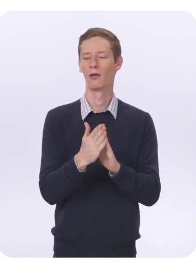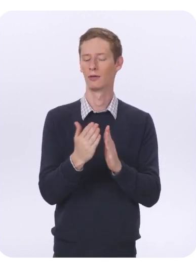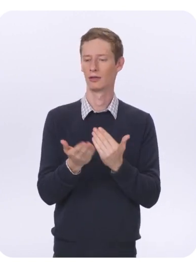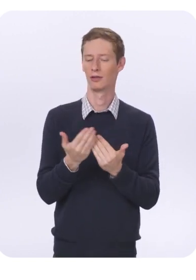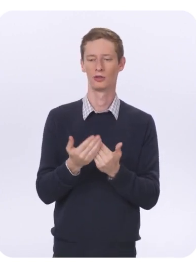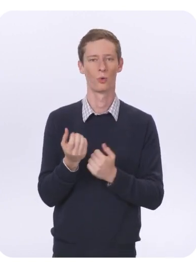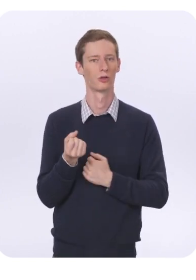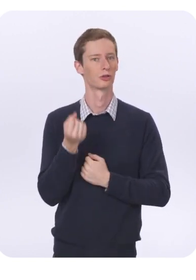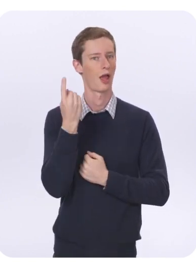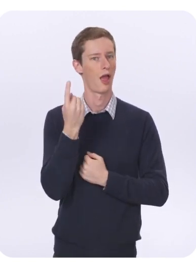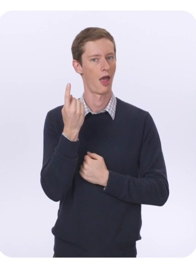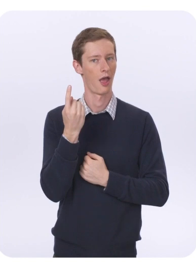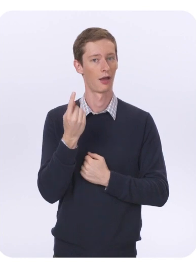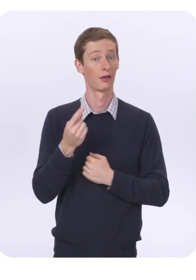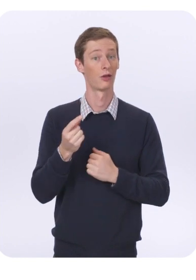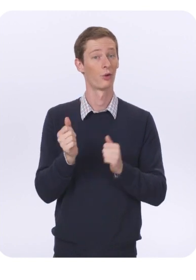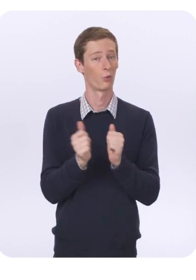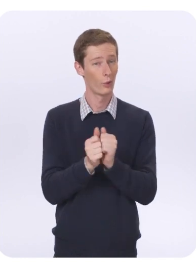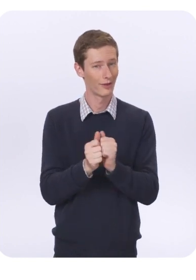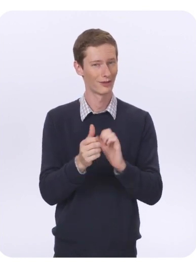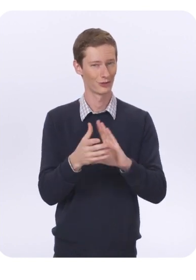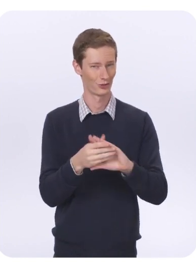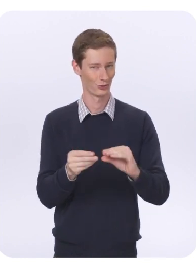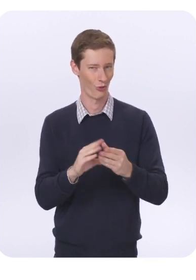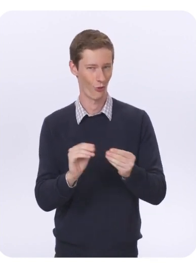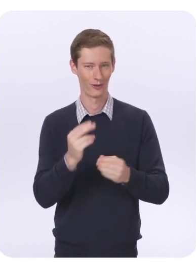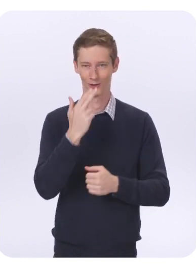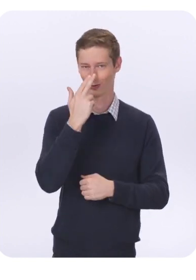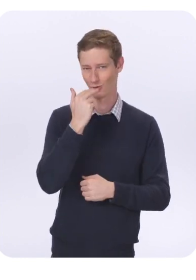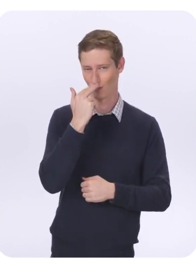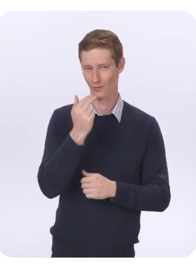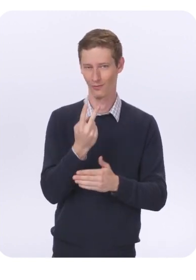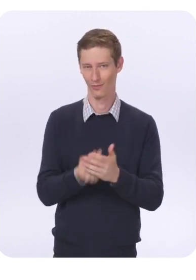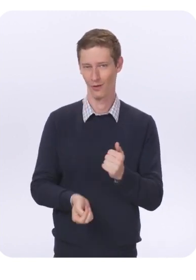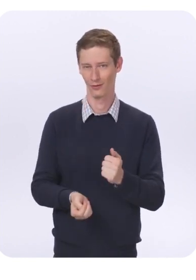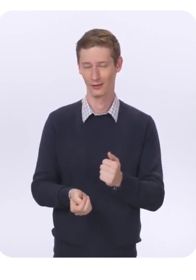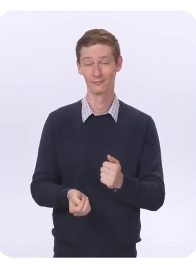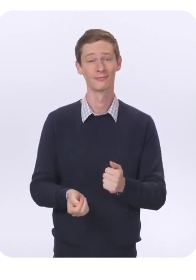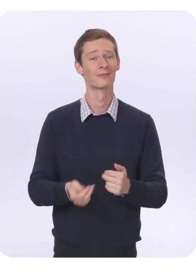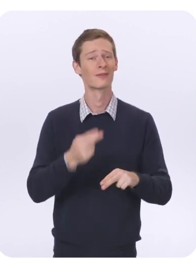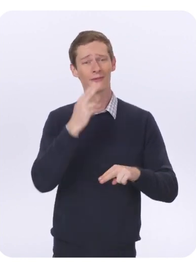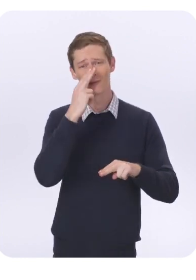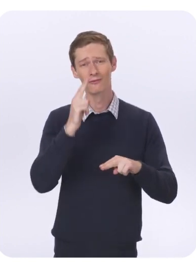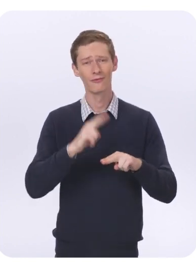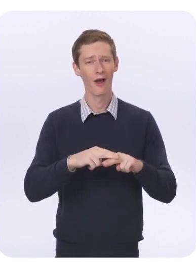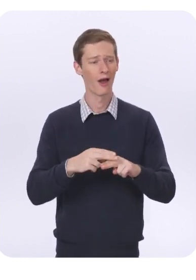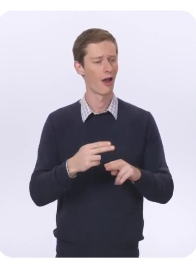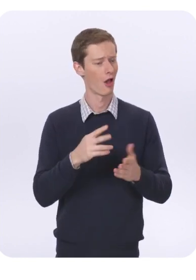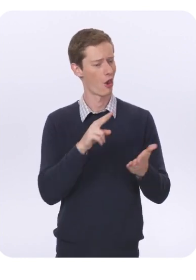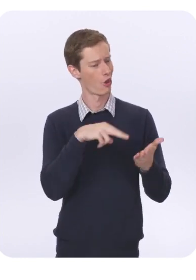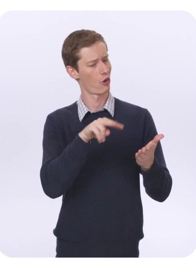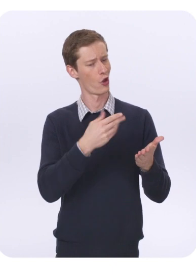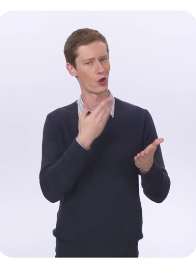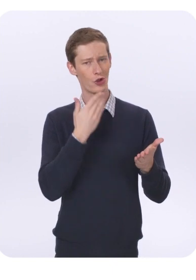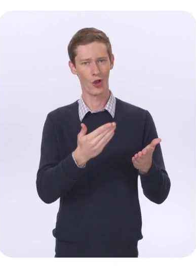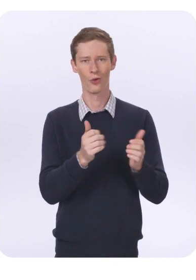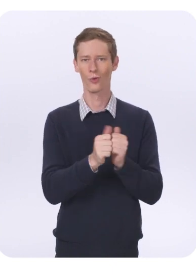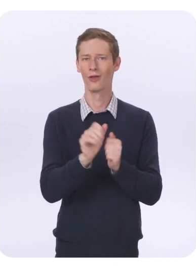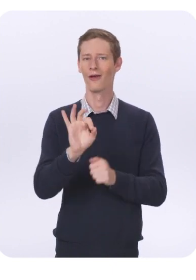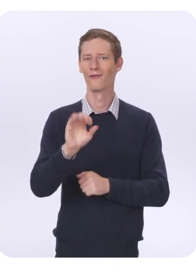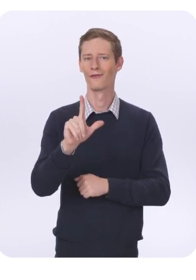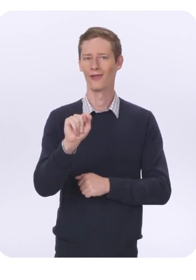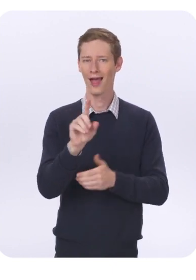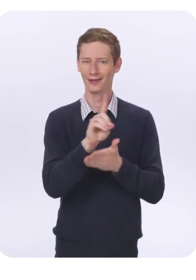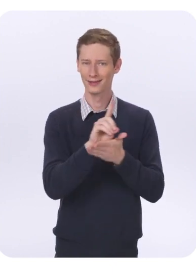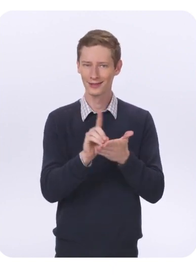that focuses on story and humor. Presented in a fun and aesthetic way through flat design illustrations and animation that